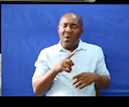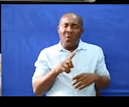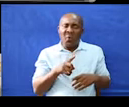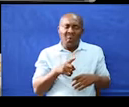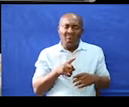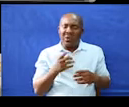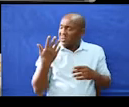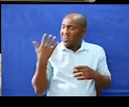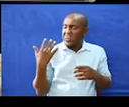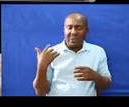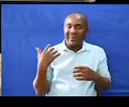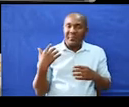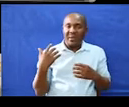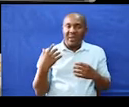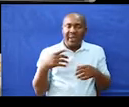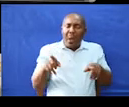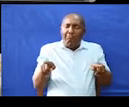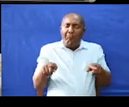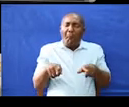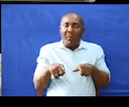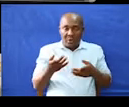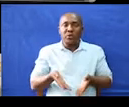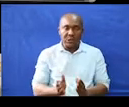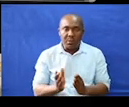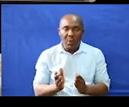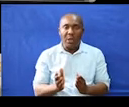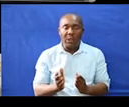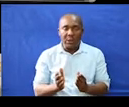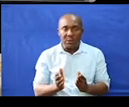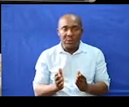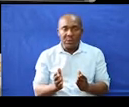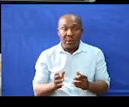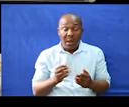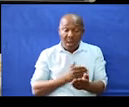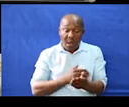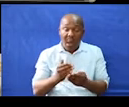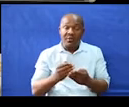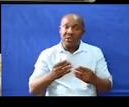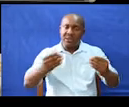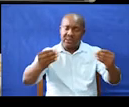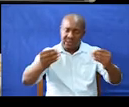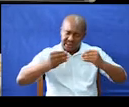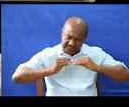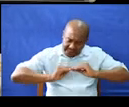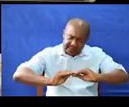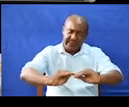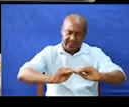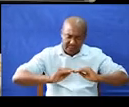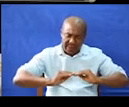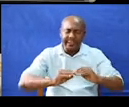was previously not masculinity, and after training through